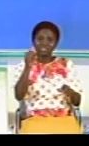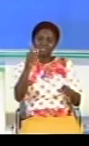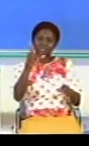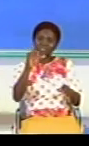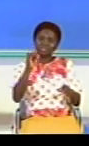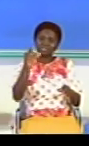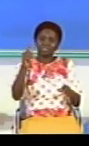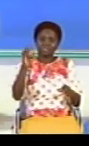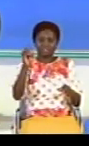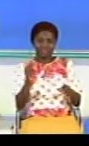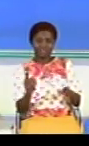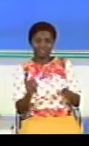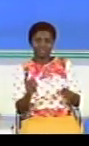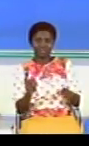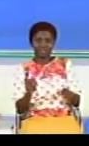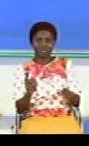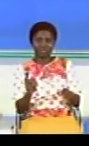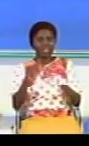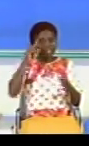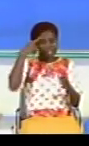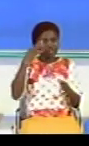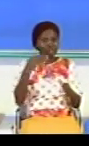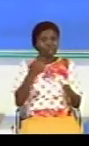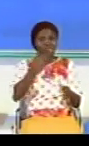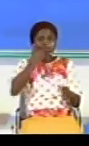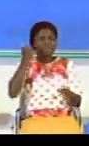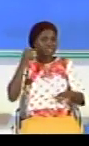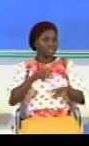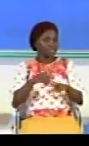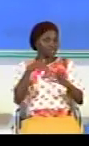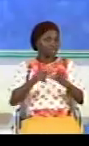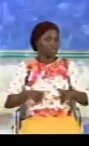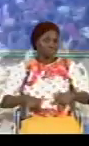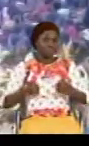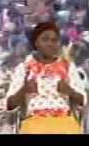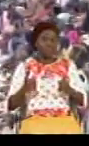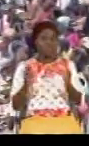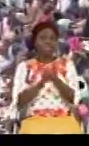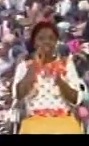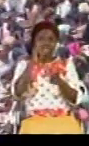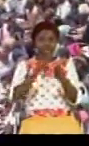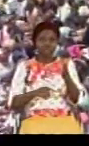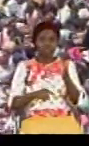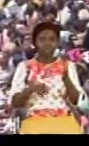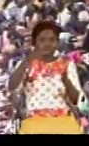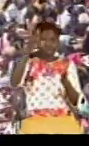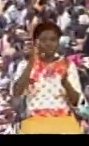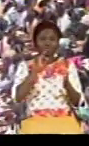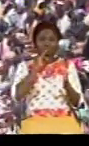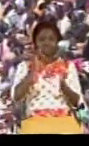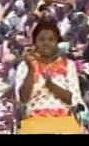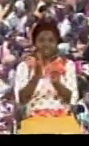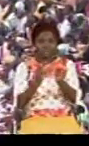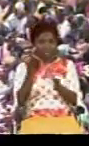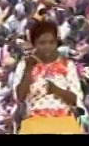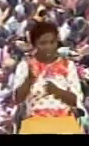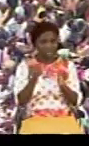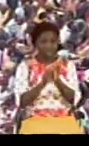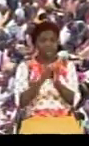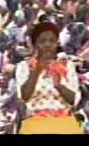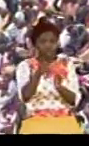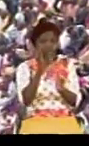life. That's what the Lord is saying. You are returning to that period. You return to